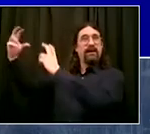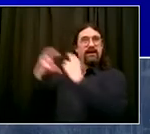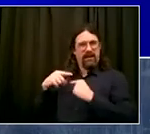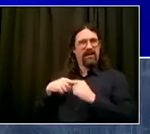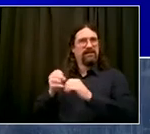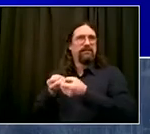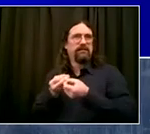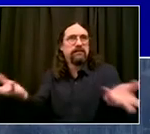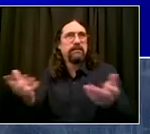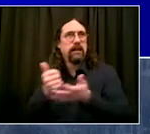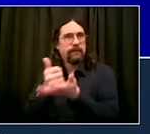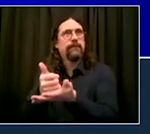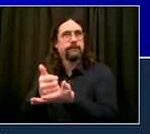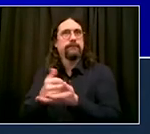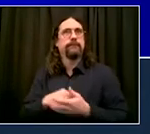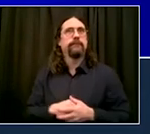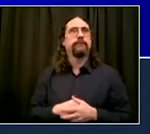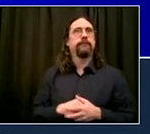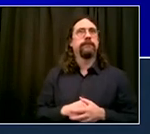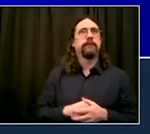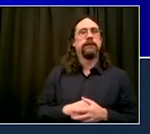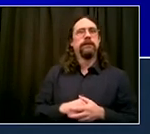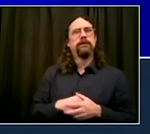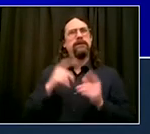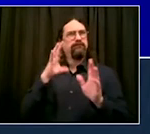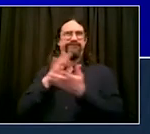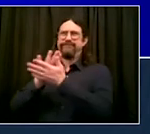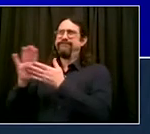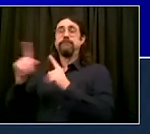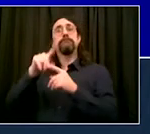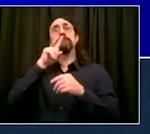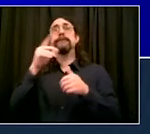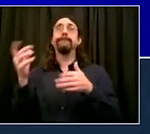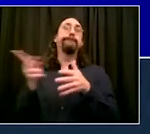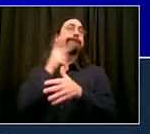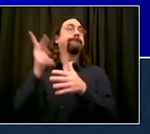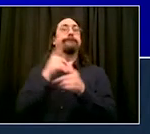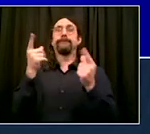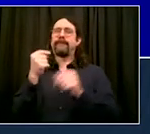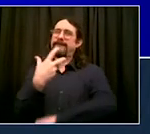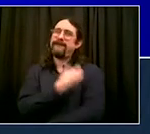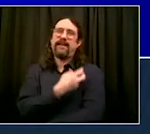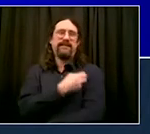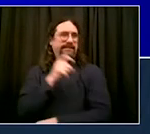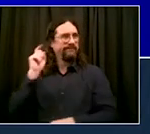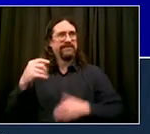And that brings us to our indicators. Let me say at the outset, as I go into the indicators, I want to give an